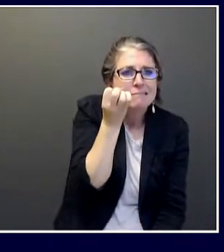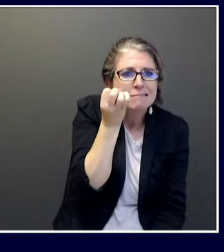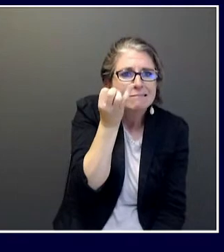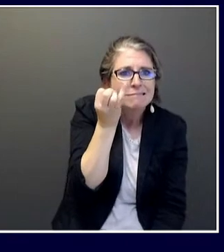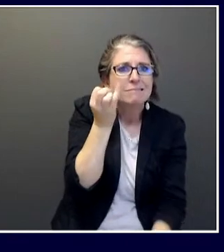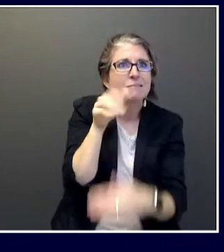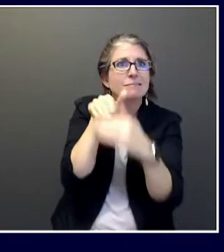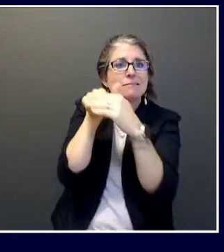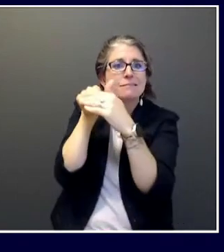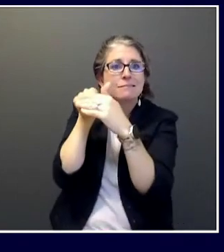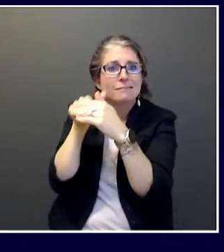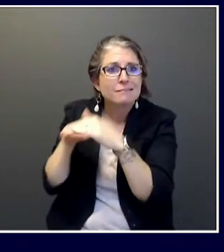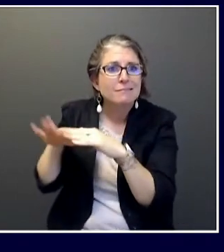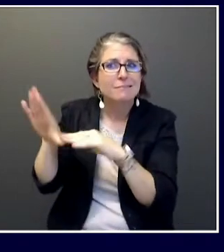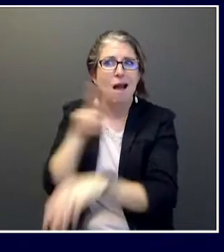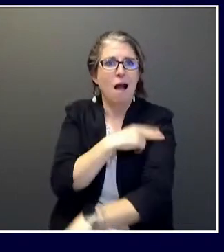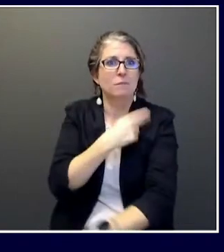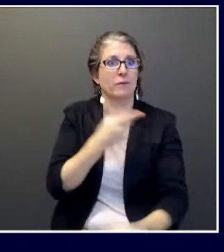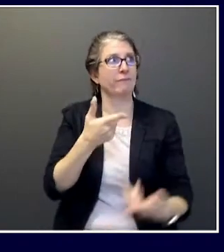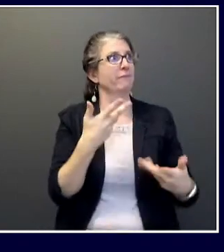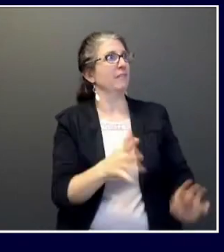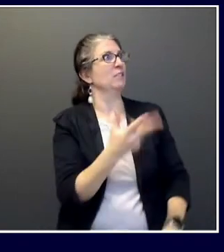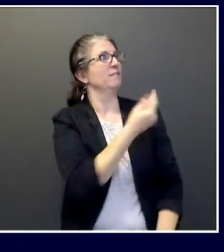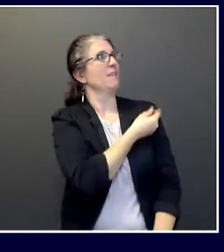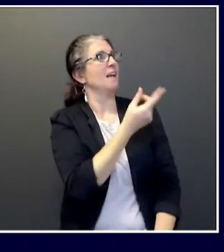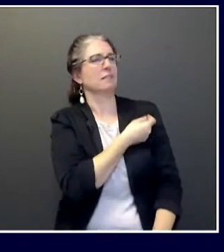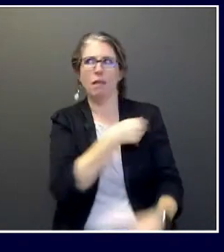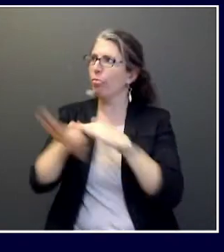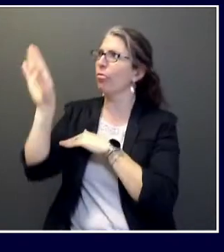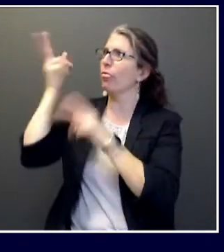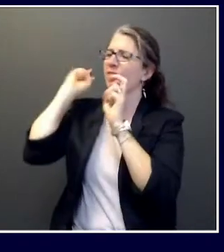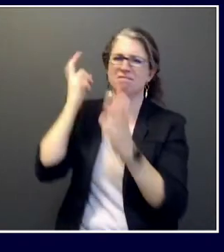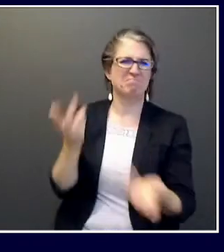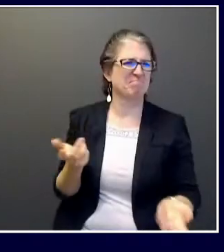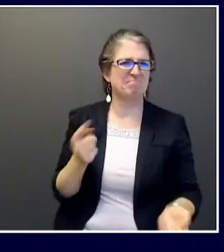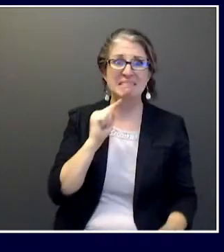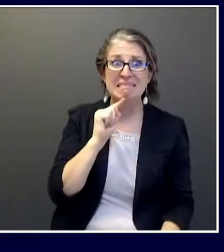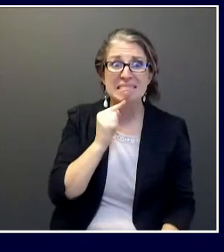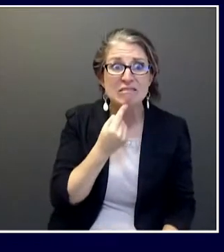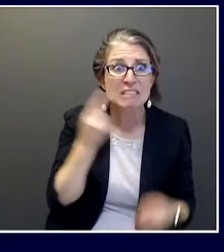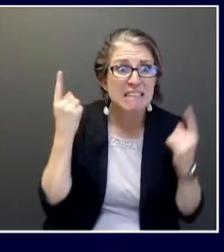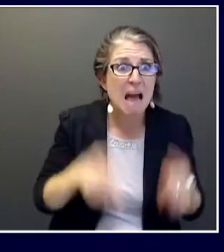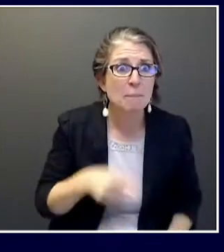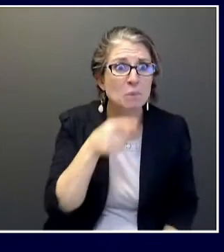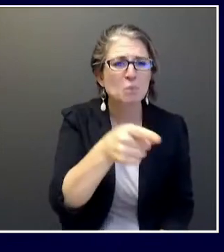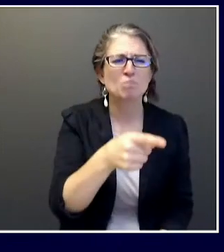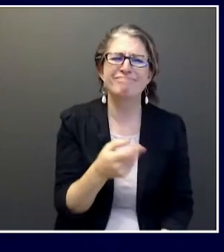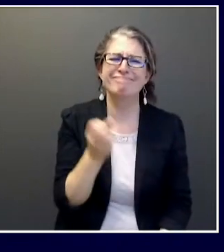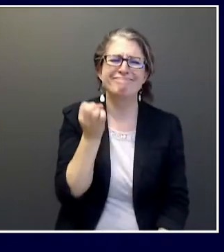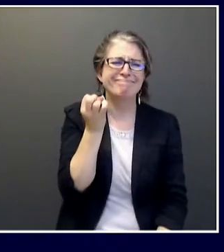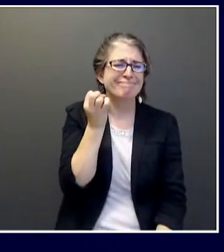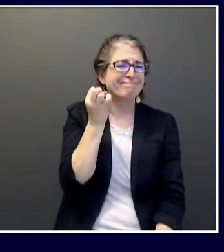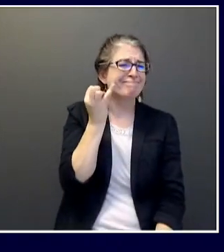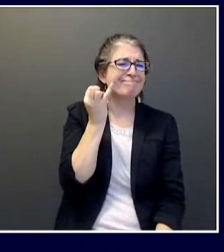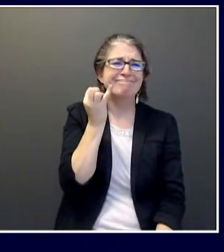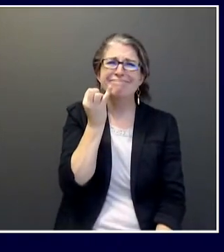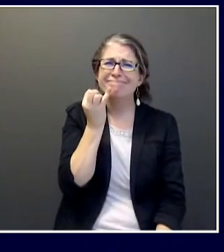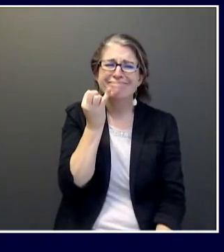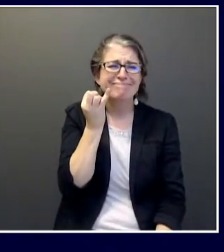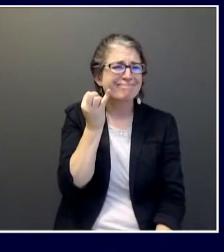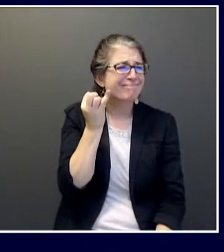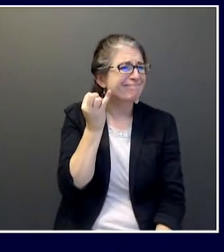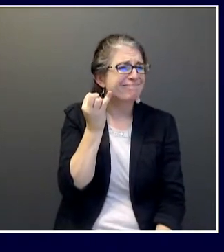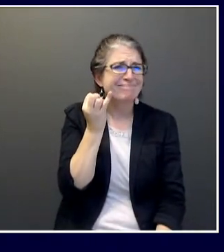fully vaccinated, the numbers start adding up. Some of this may have a little bit of a component of waning vaccine